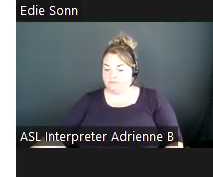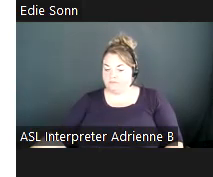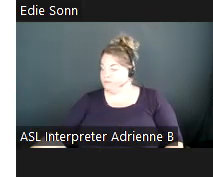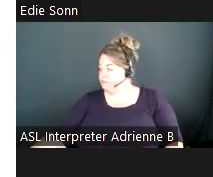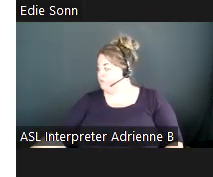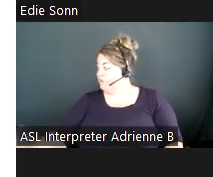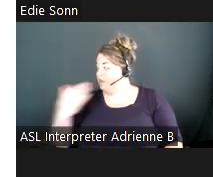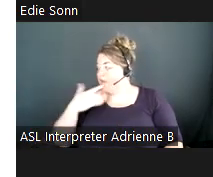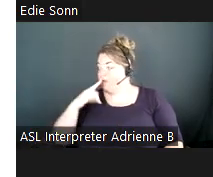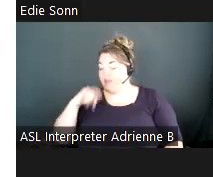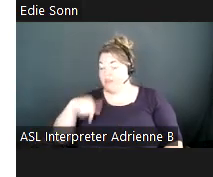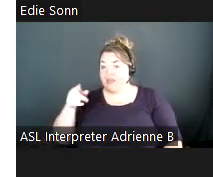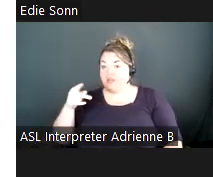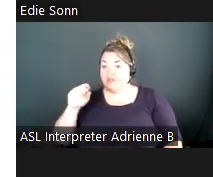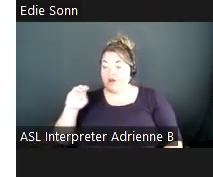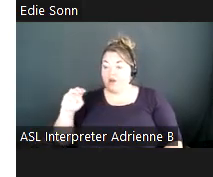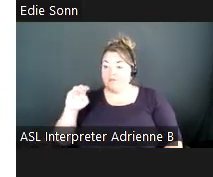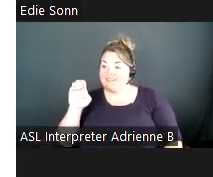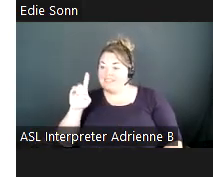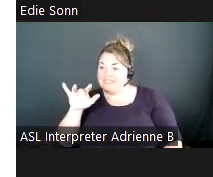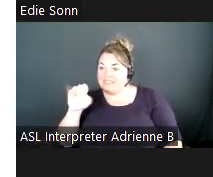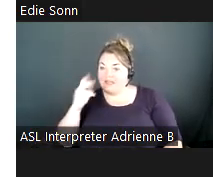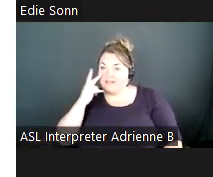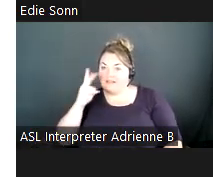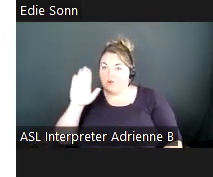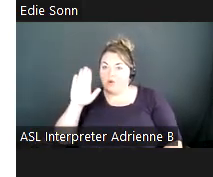Thank you for that, Tom. Edie, I see your hand is raised.